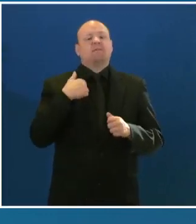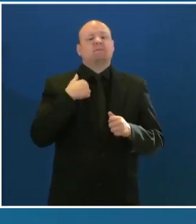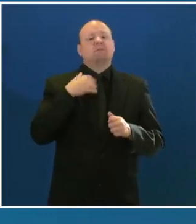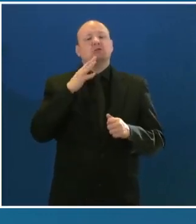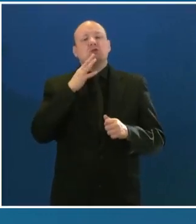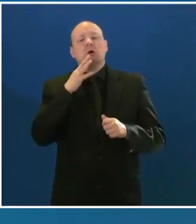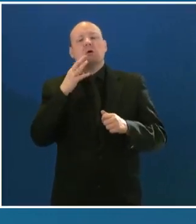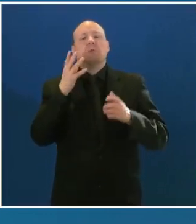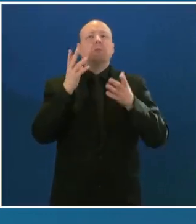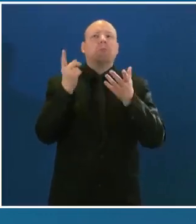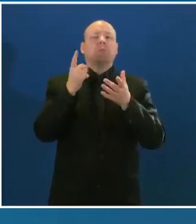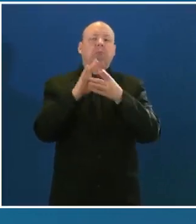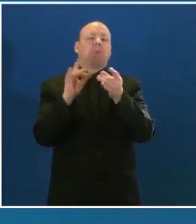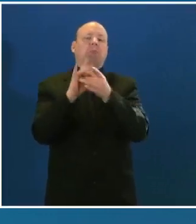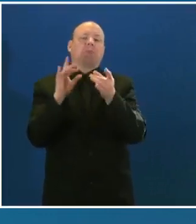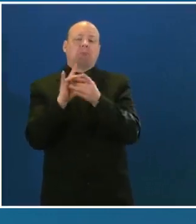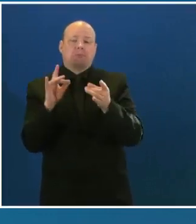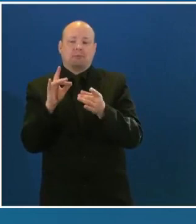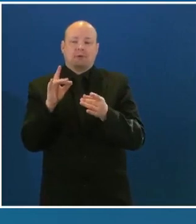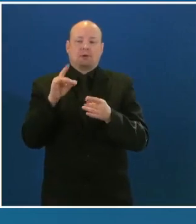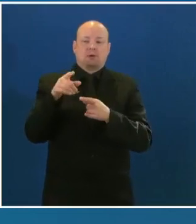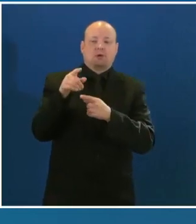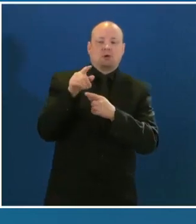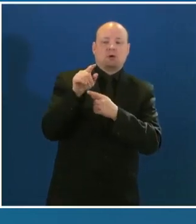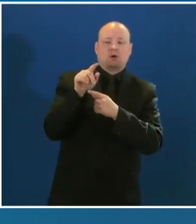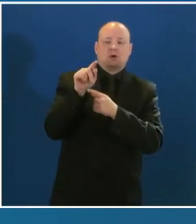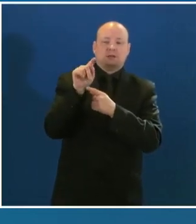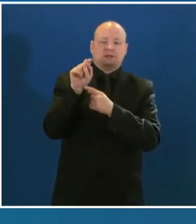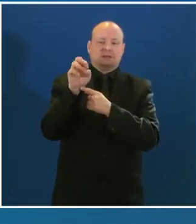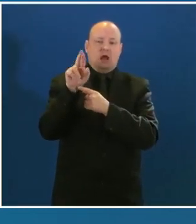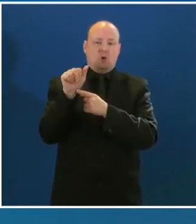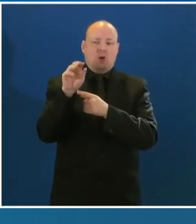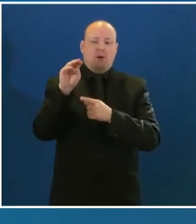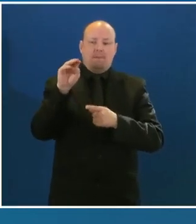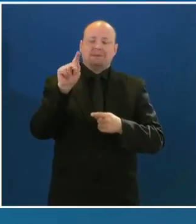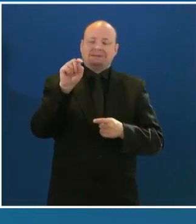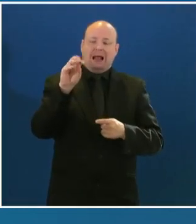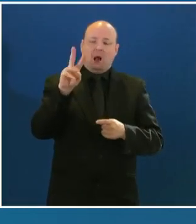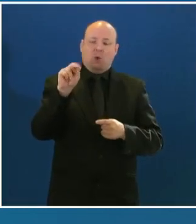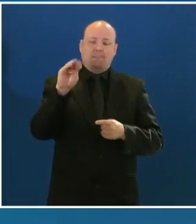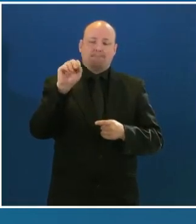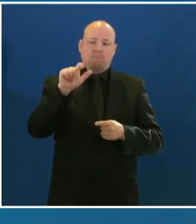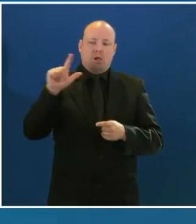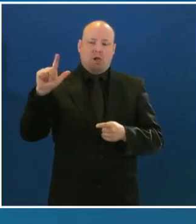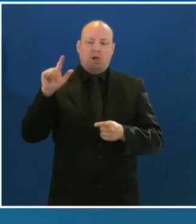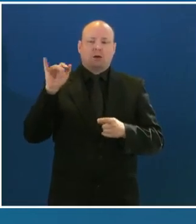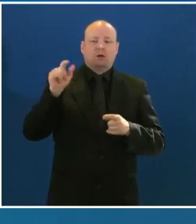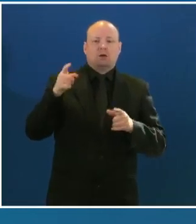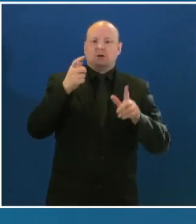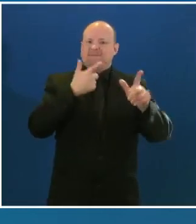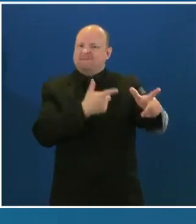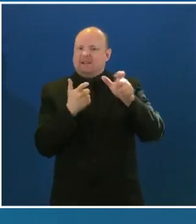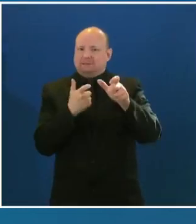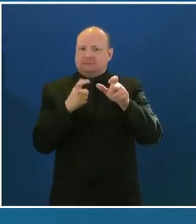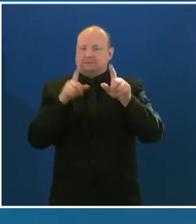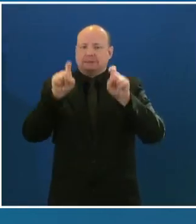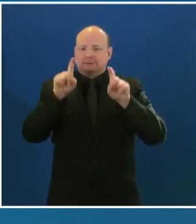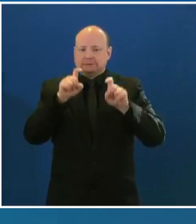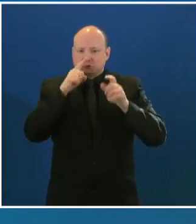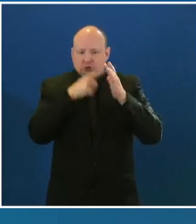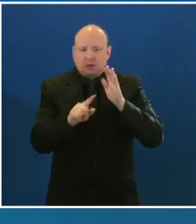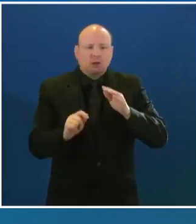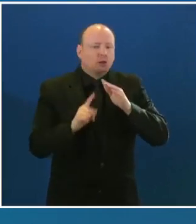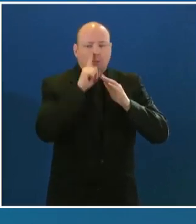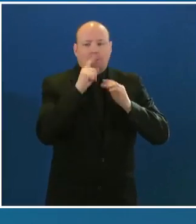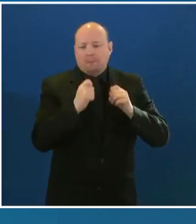Tower Mall rapid testing site that the city opened in January in partnership with the Clark County Public Health and its